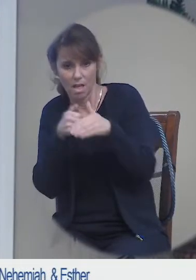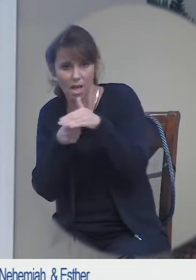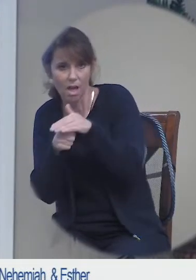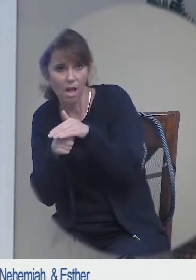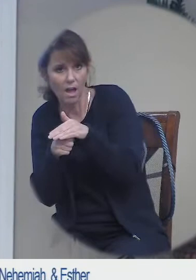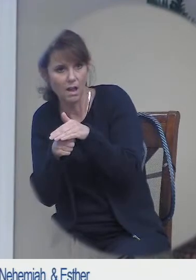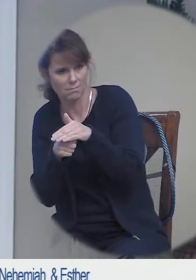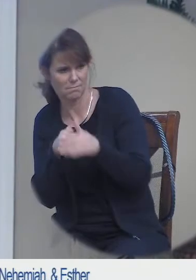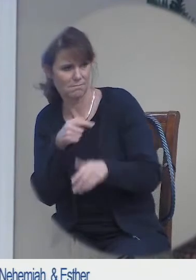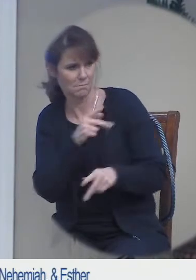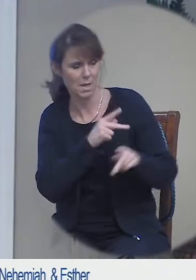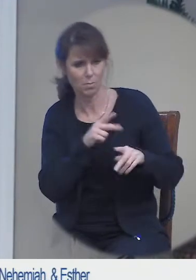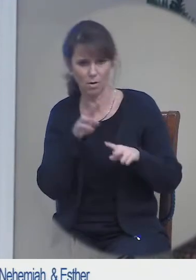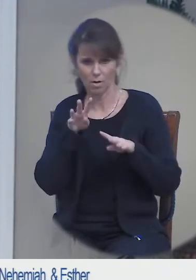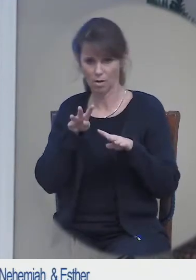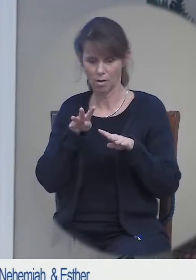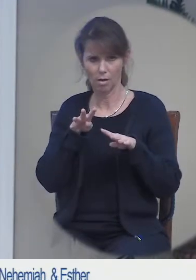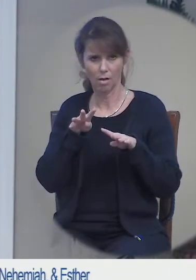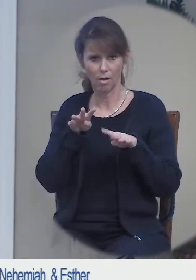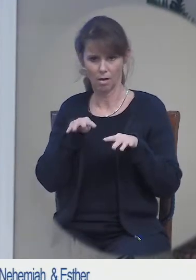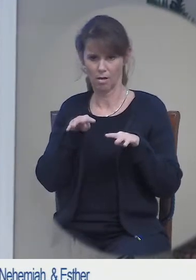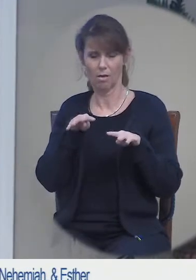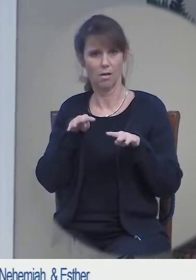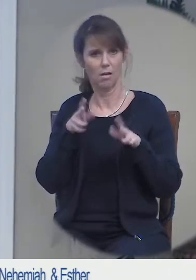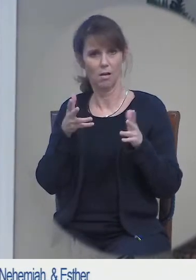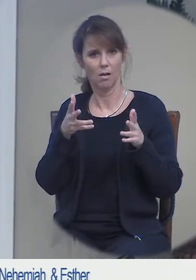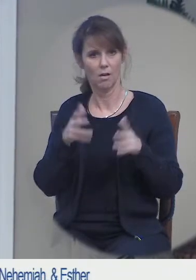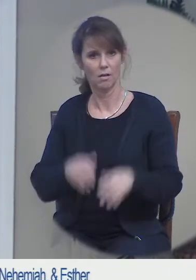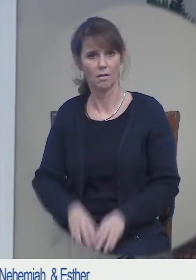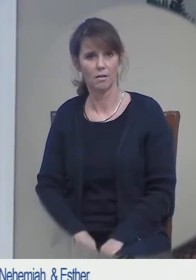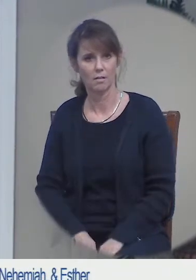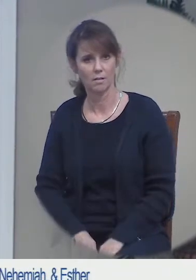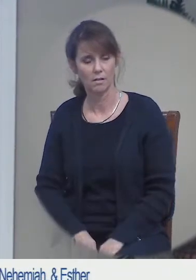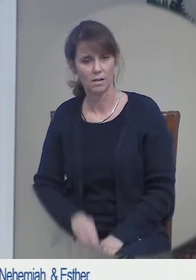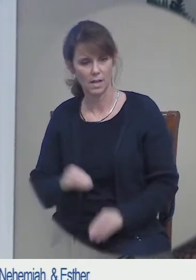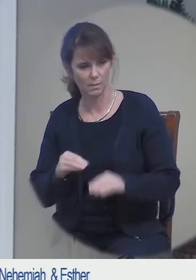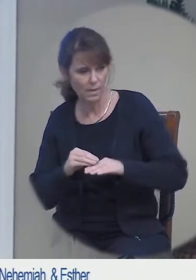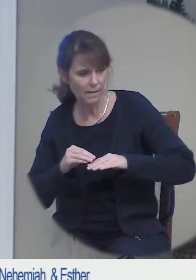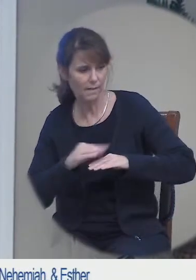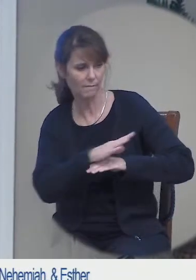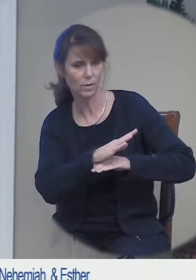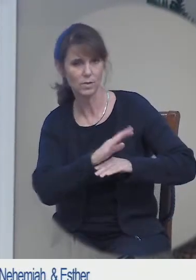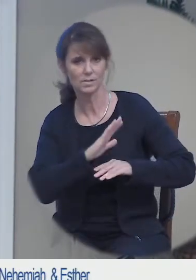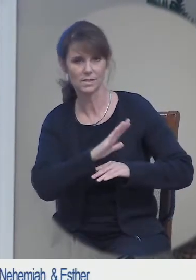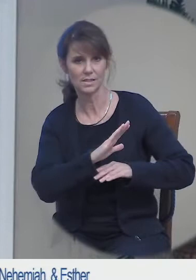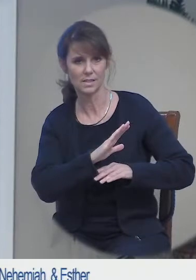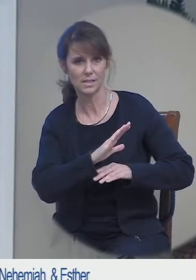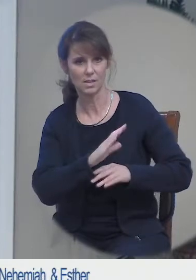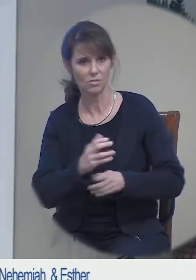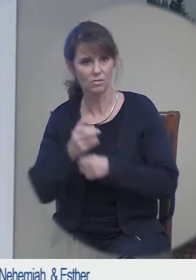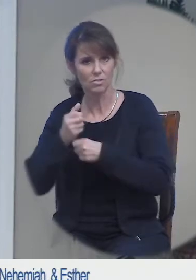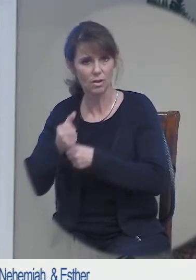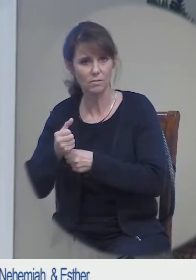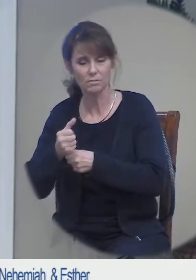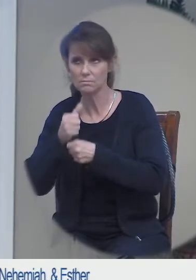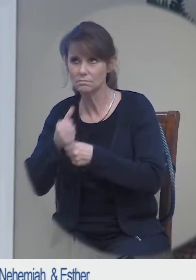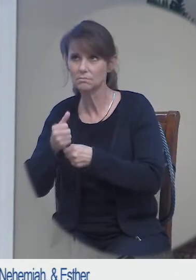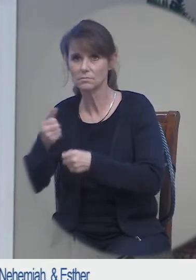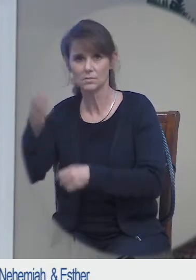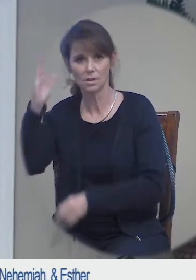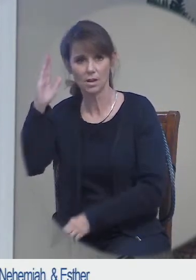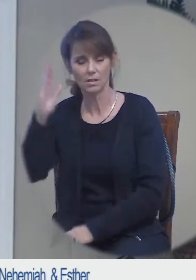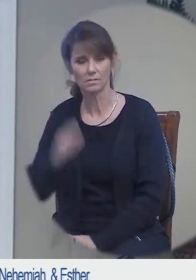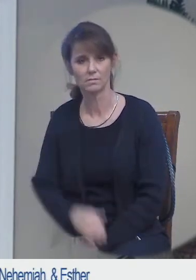saw him flee, that it would adversely affect their confidence in God and the work and him. But